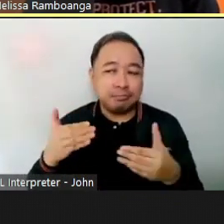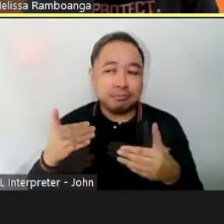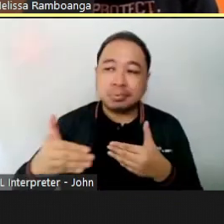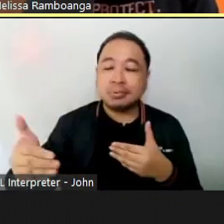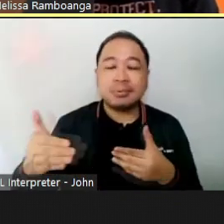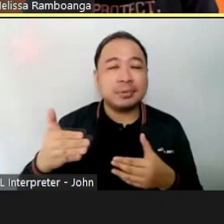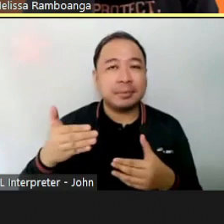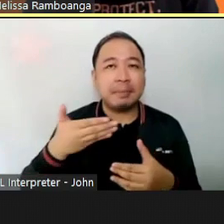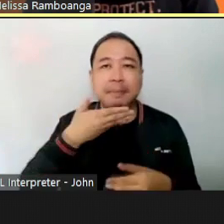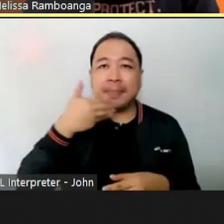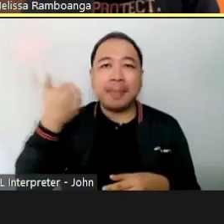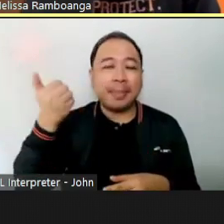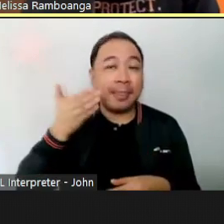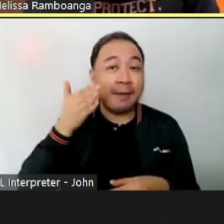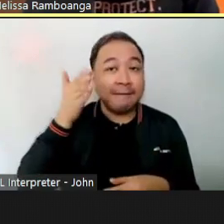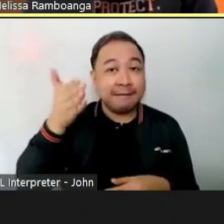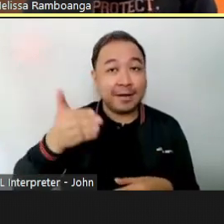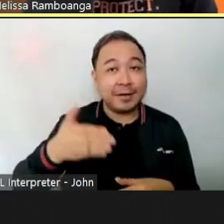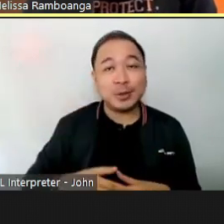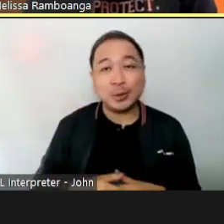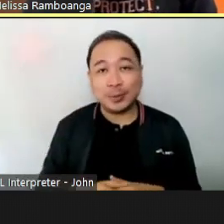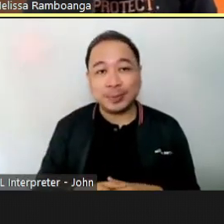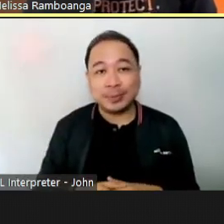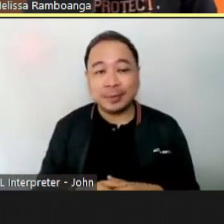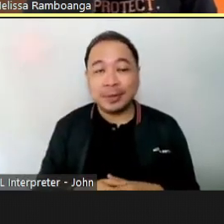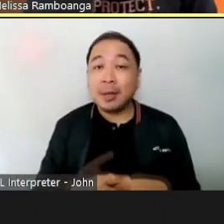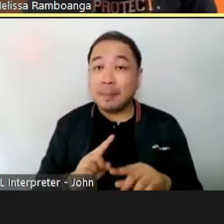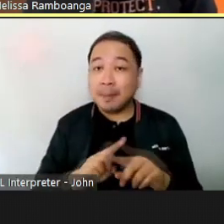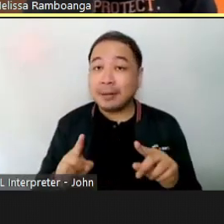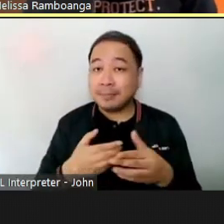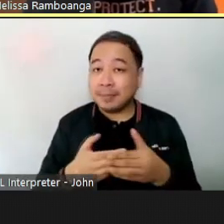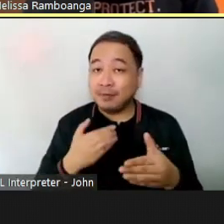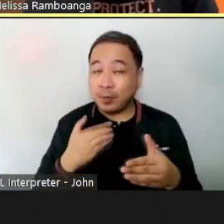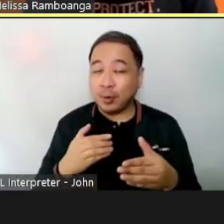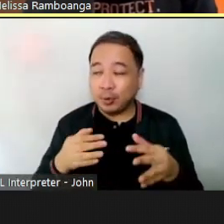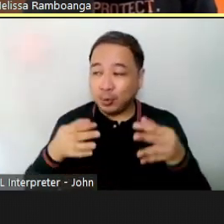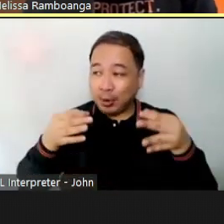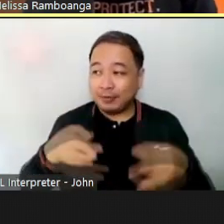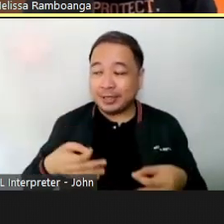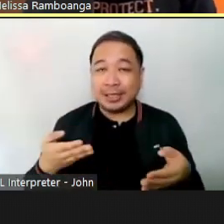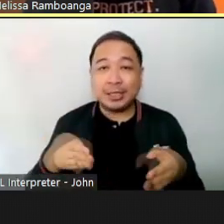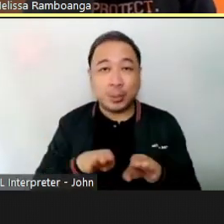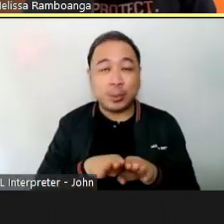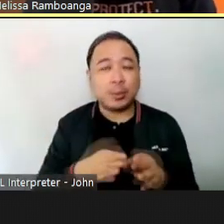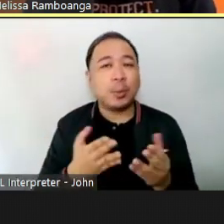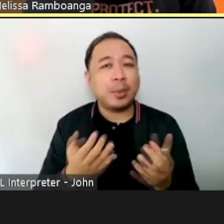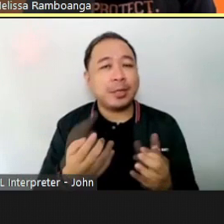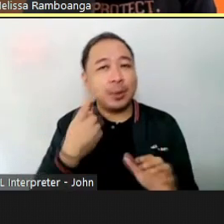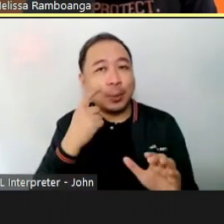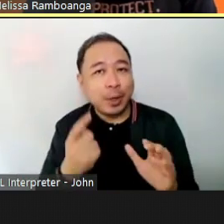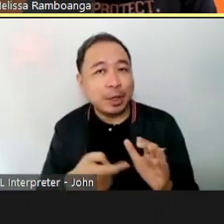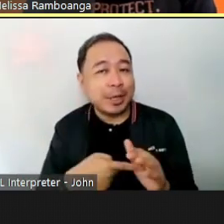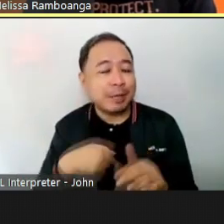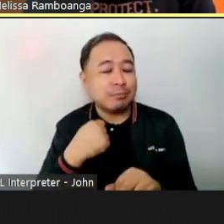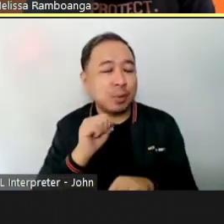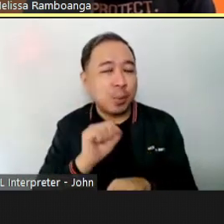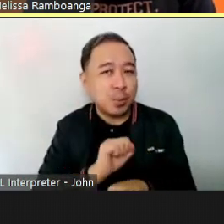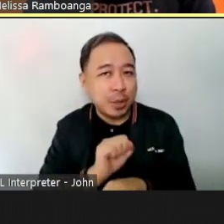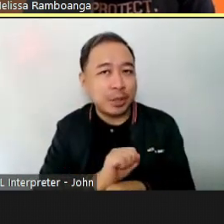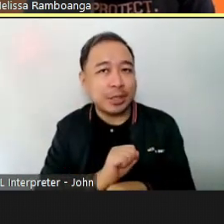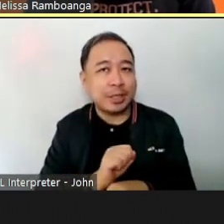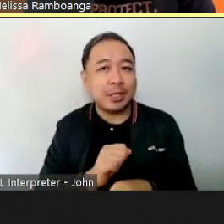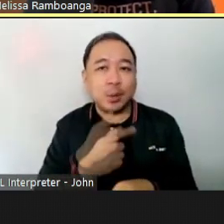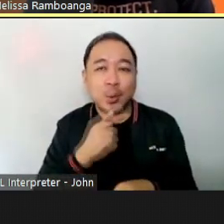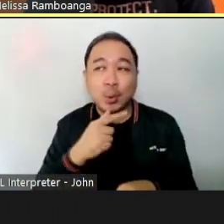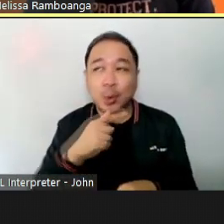brighter future. But before we officially close, we would like to recognize the hard work of the graduates